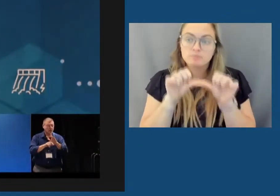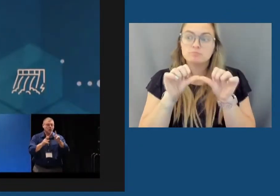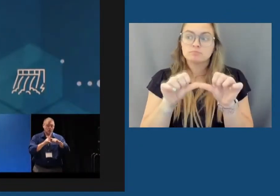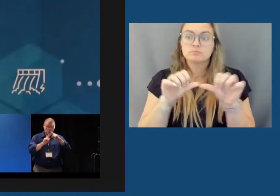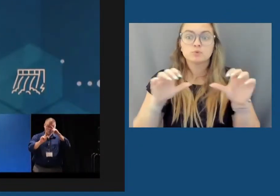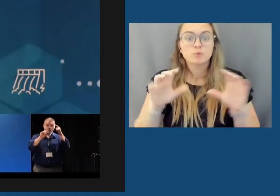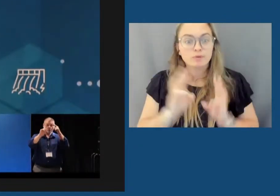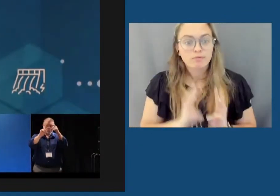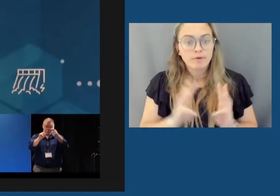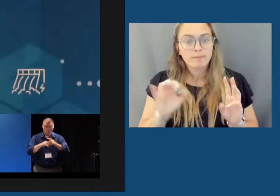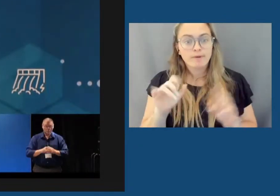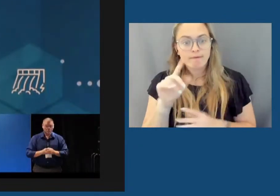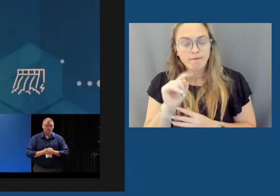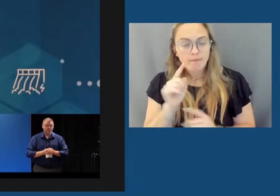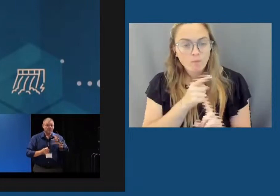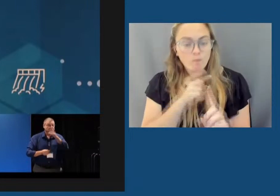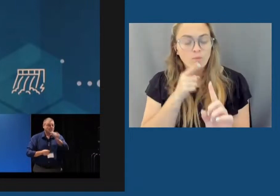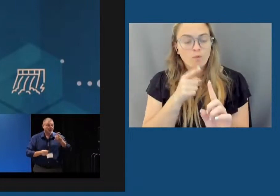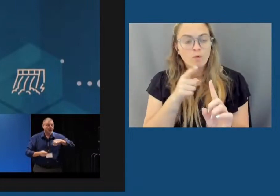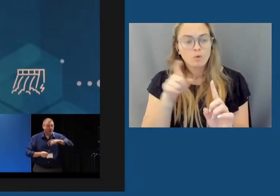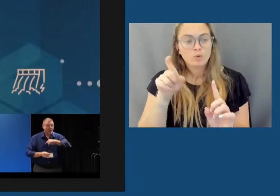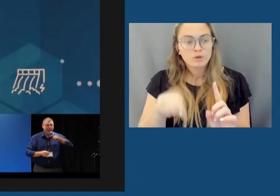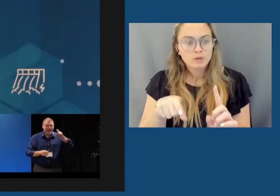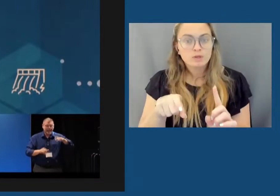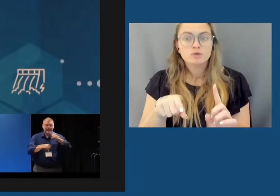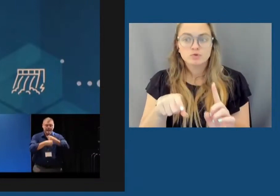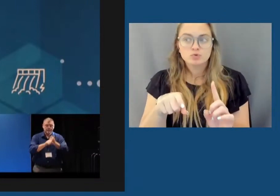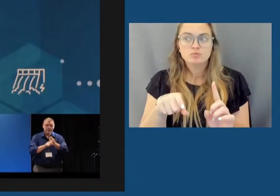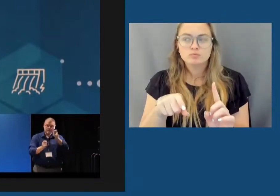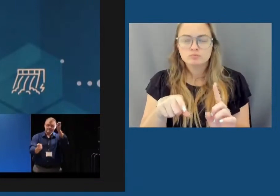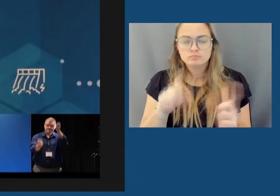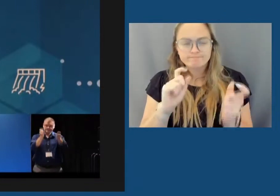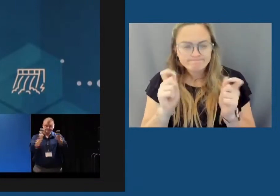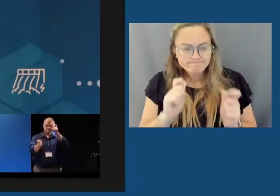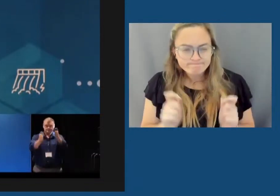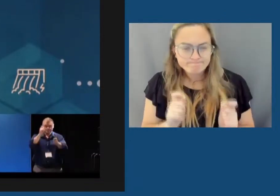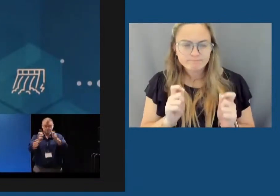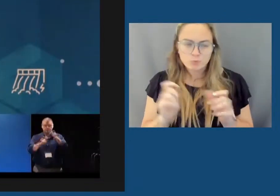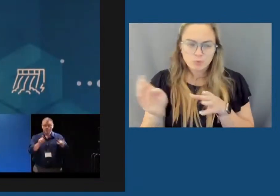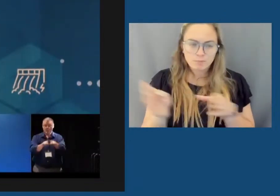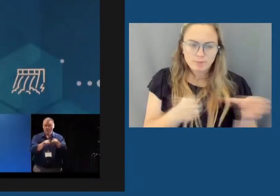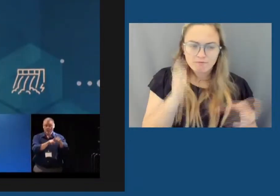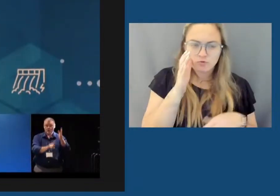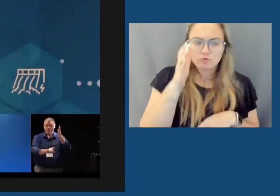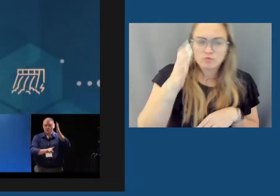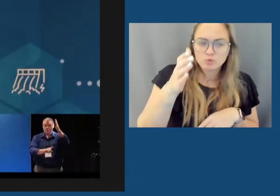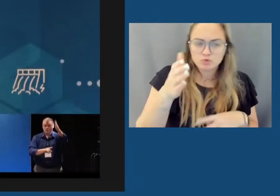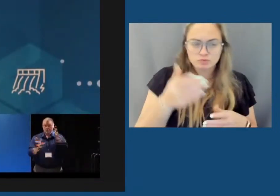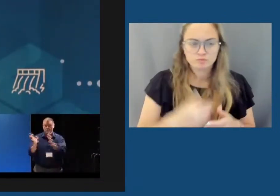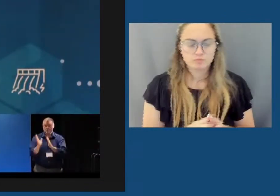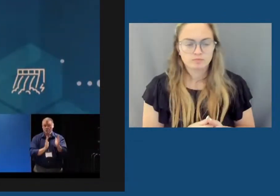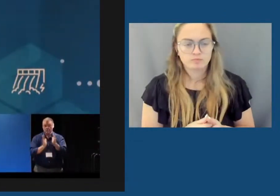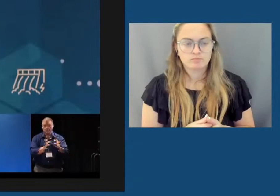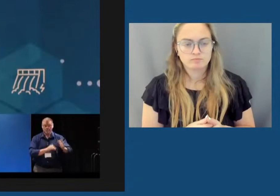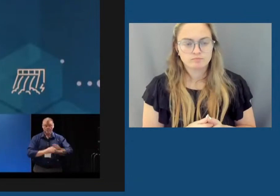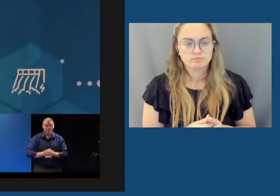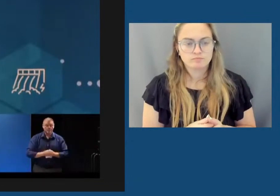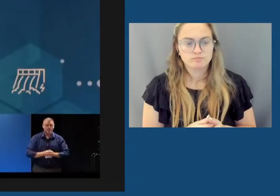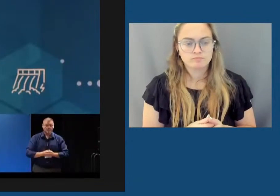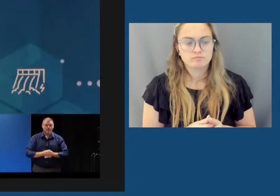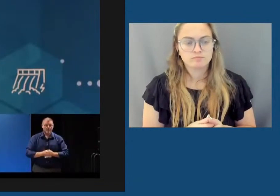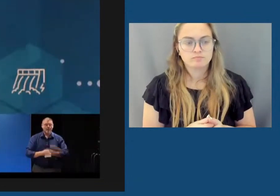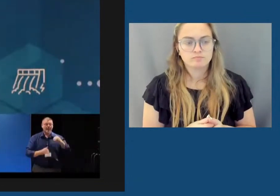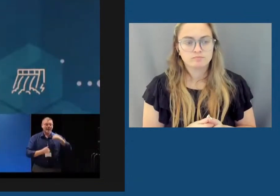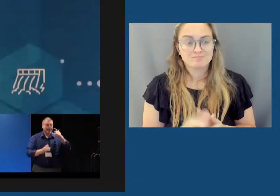goals, and we need to make necessary refinements as we plan for the future as well. So we just passed